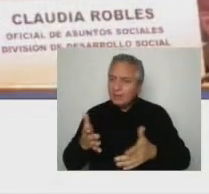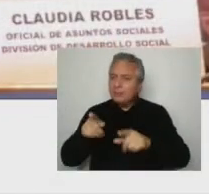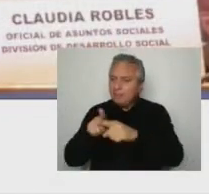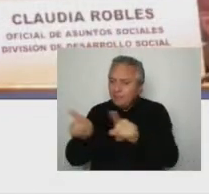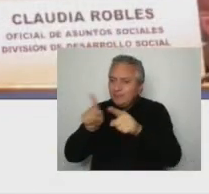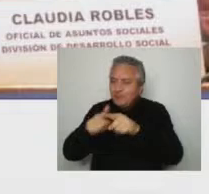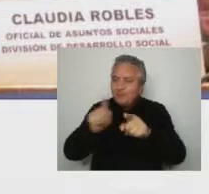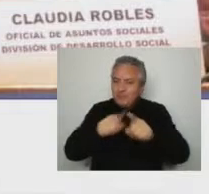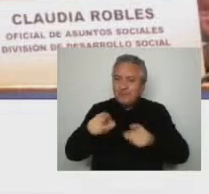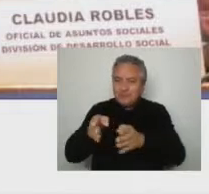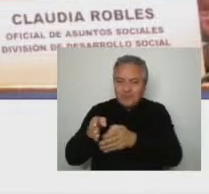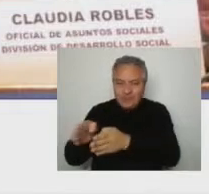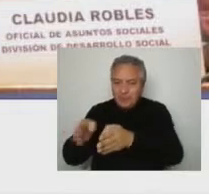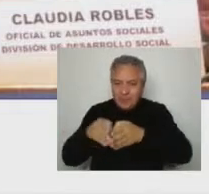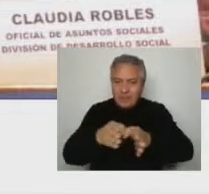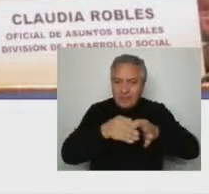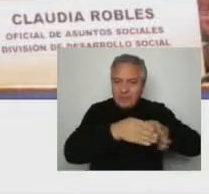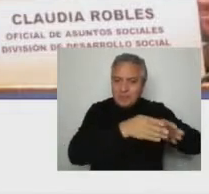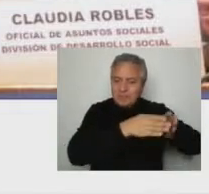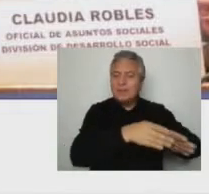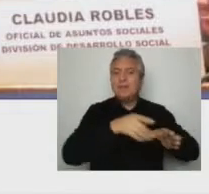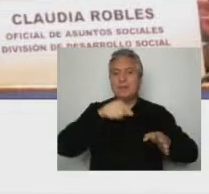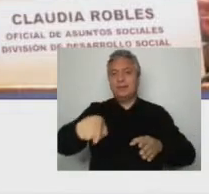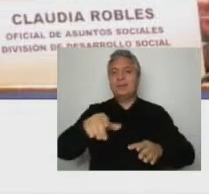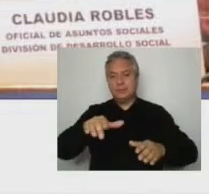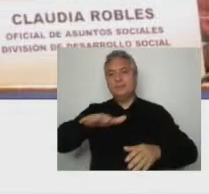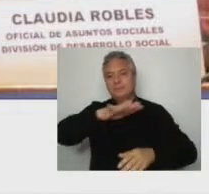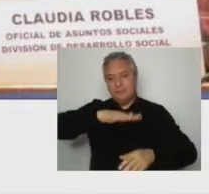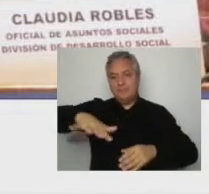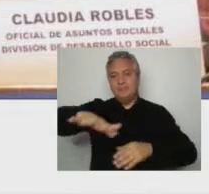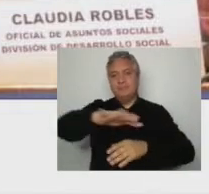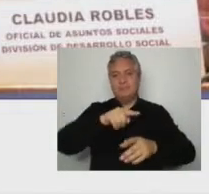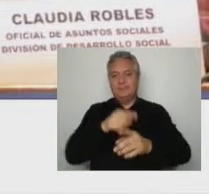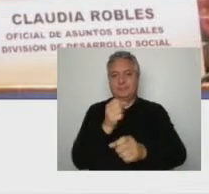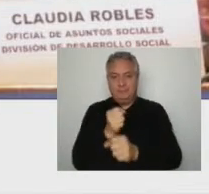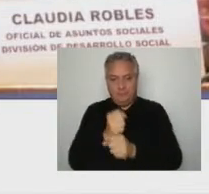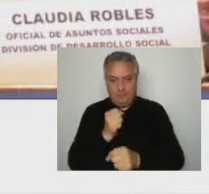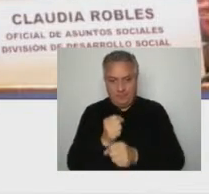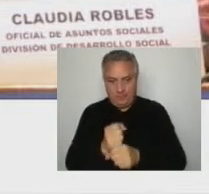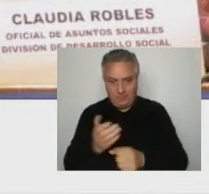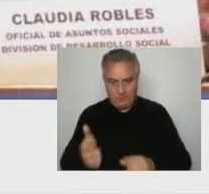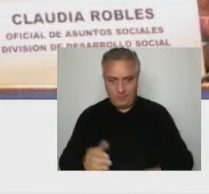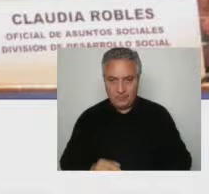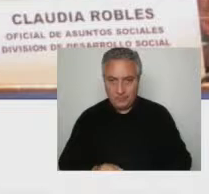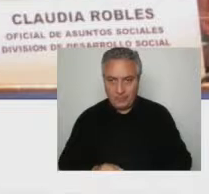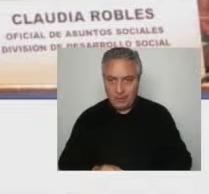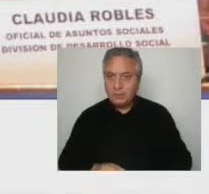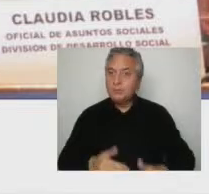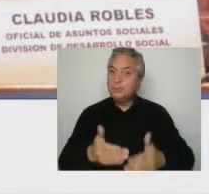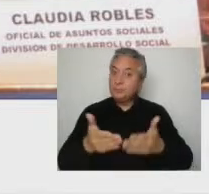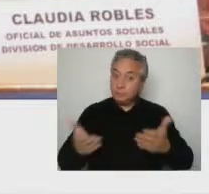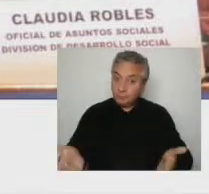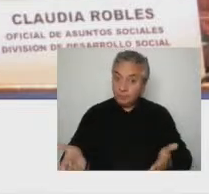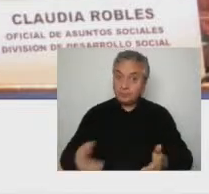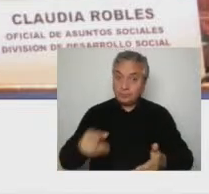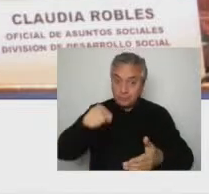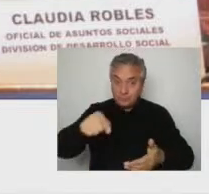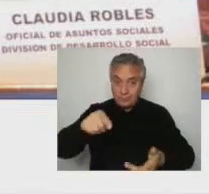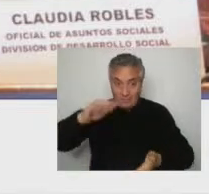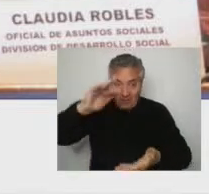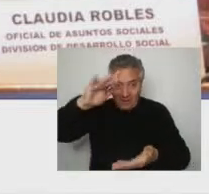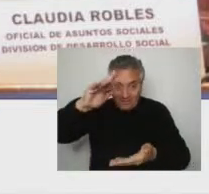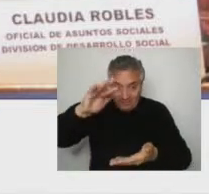labor market and of the social organization of care, among other factors and elements. Now, the reduction of